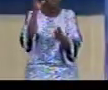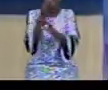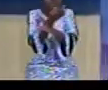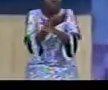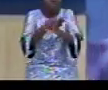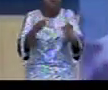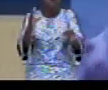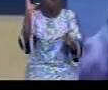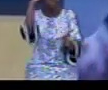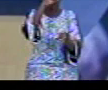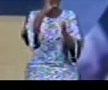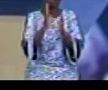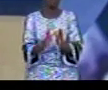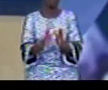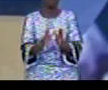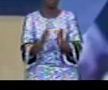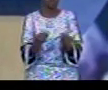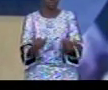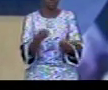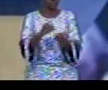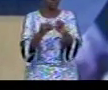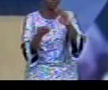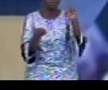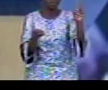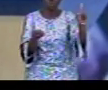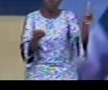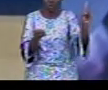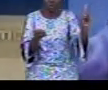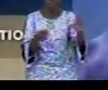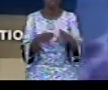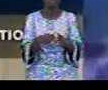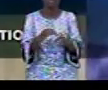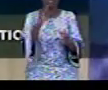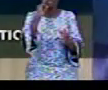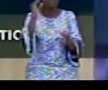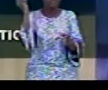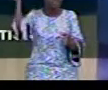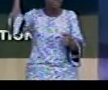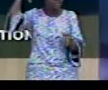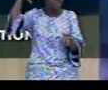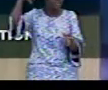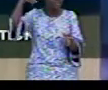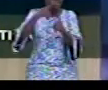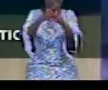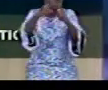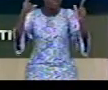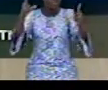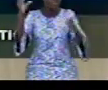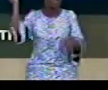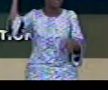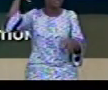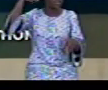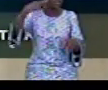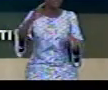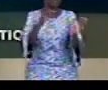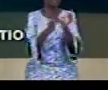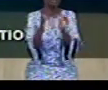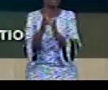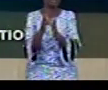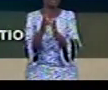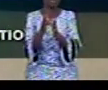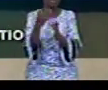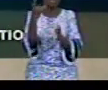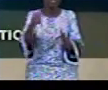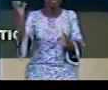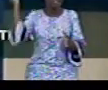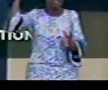at number one. Number one is the grace of Jesus, the great grace of Jesus, the grace that